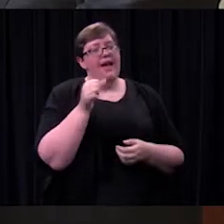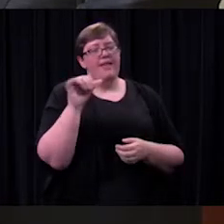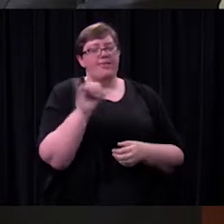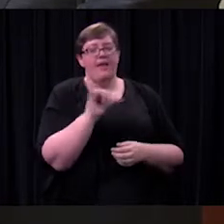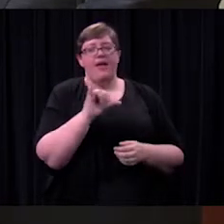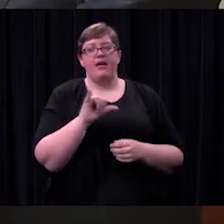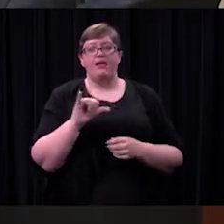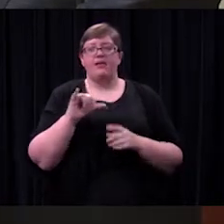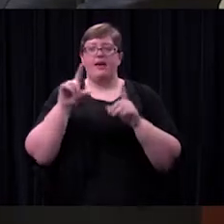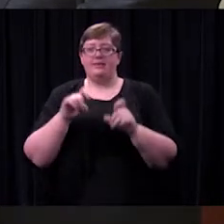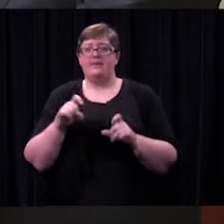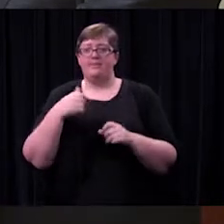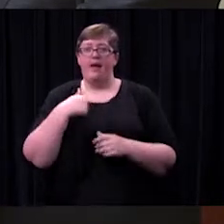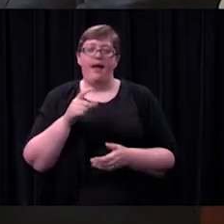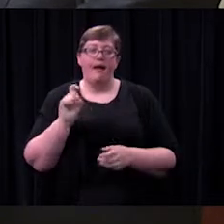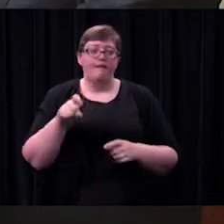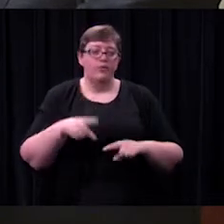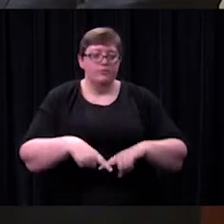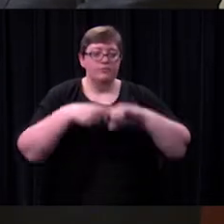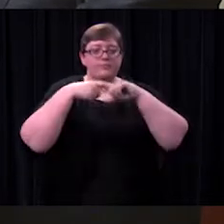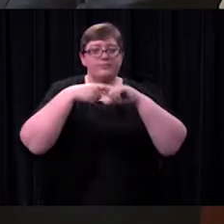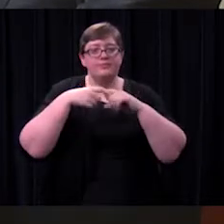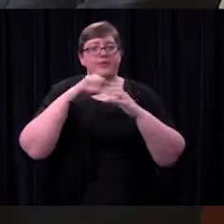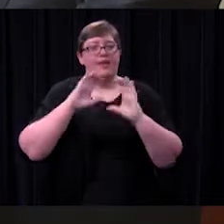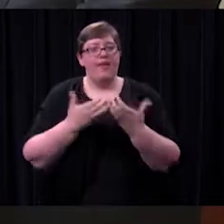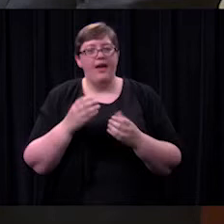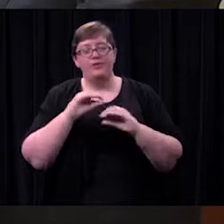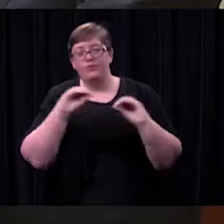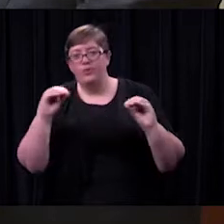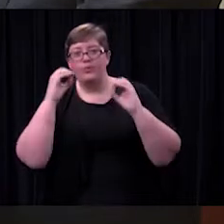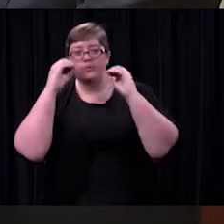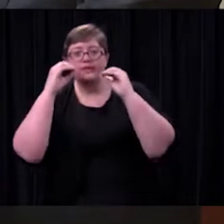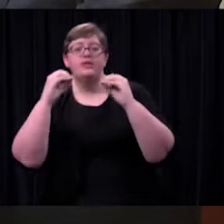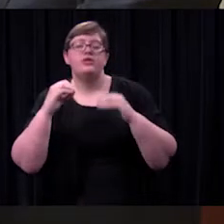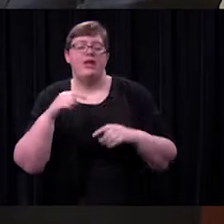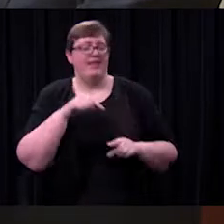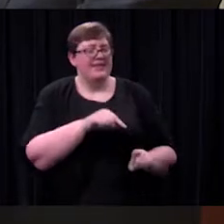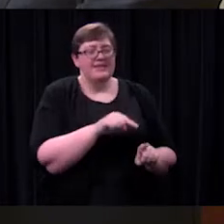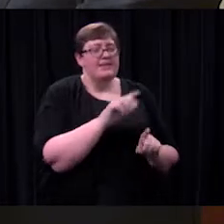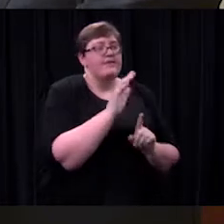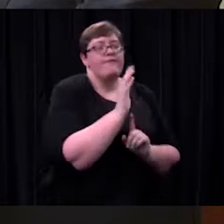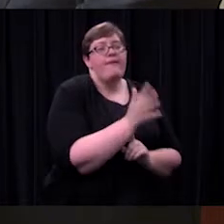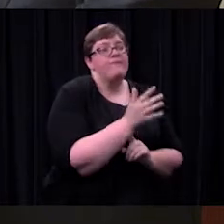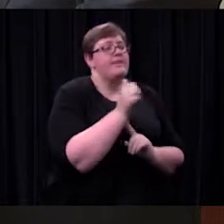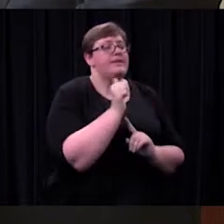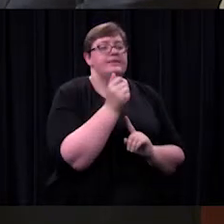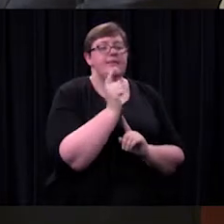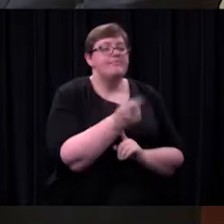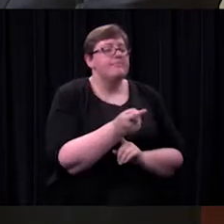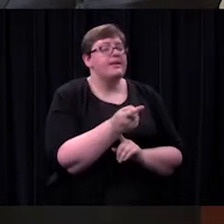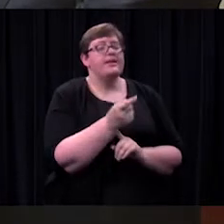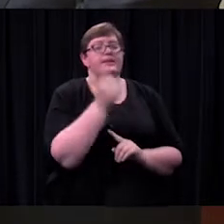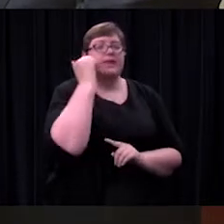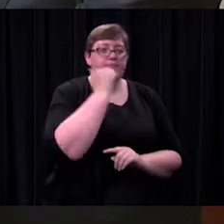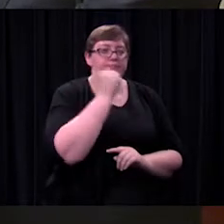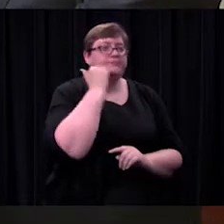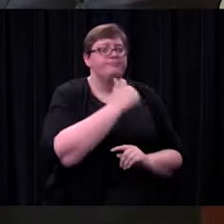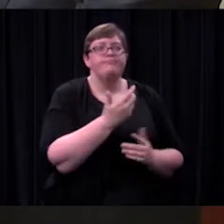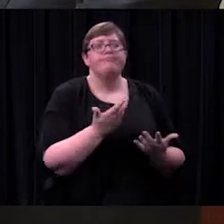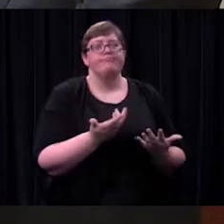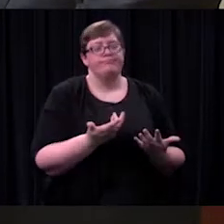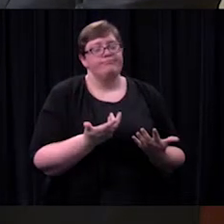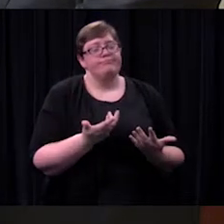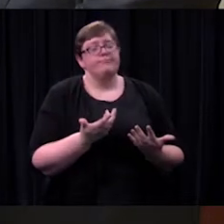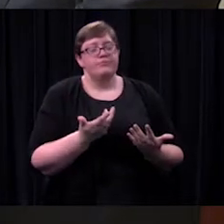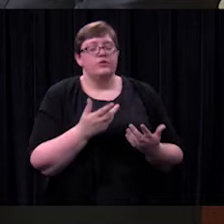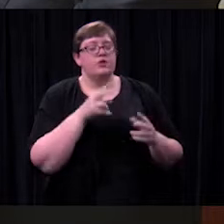I stop class and we don't teach. These are like 5-minute things, 10-minute things that happen on a regular basis